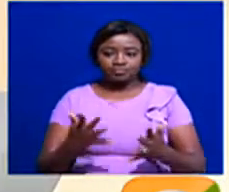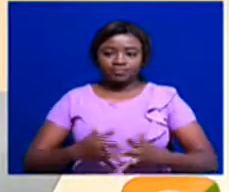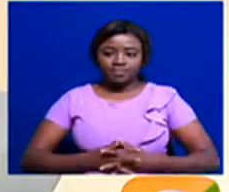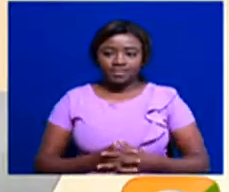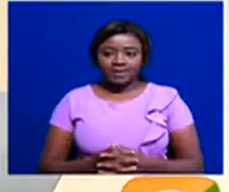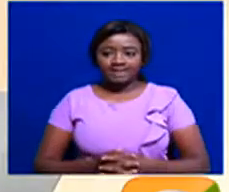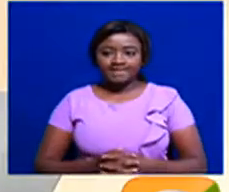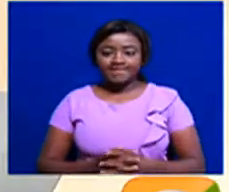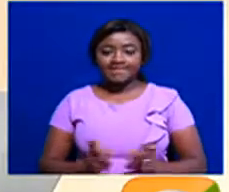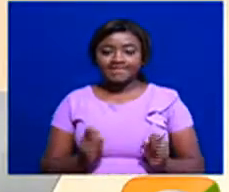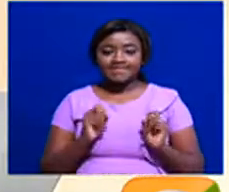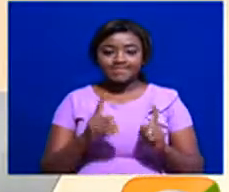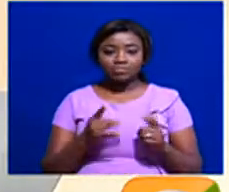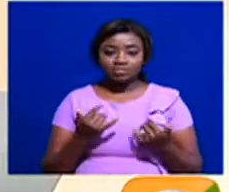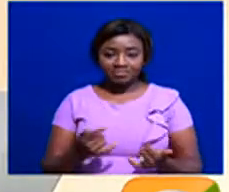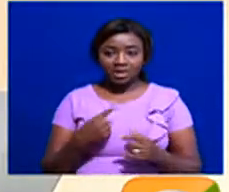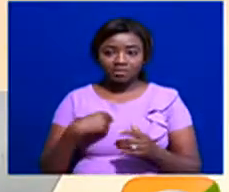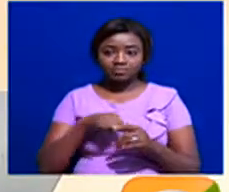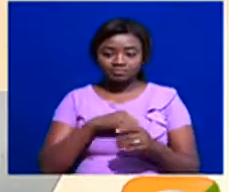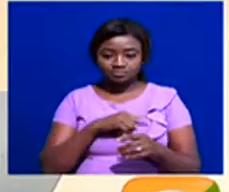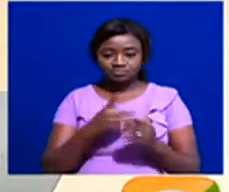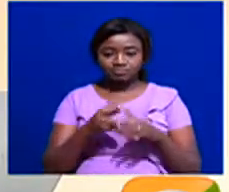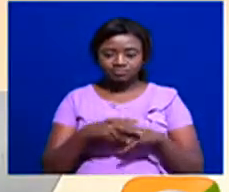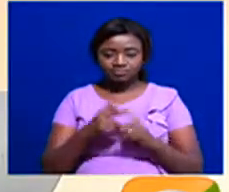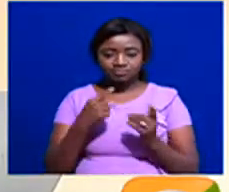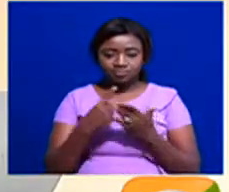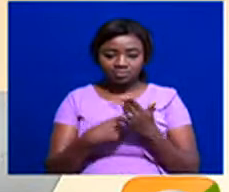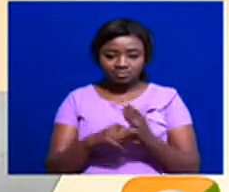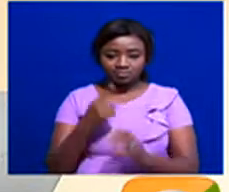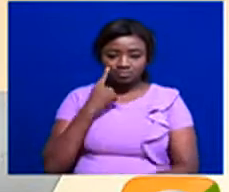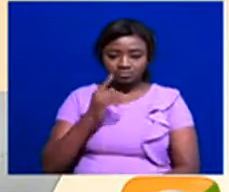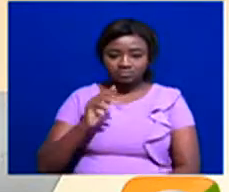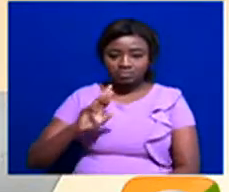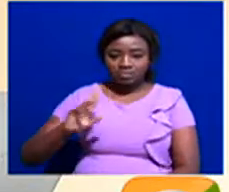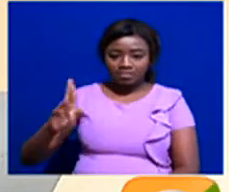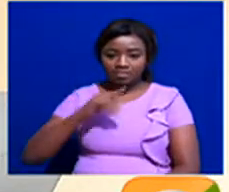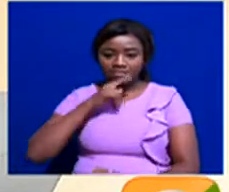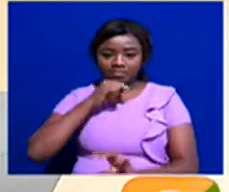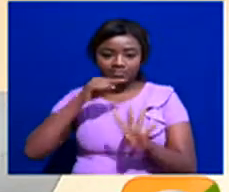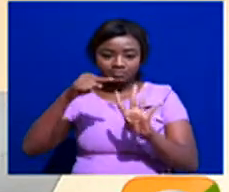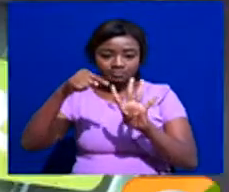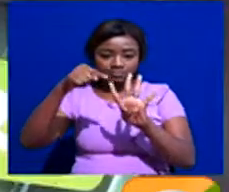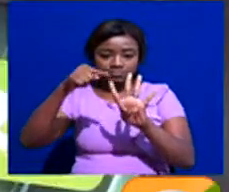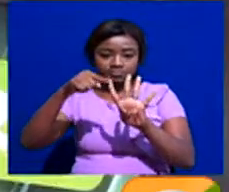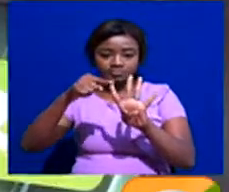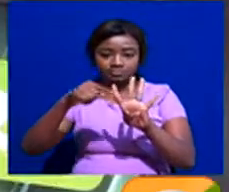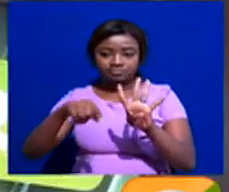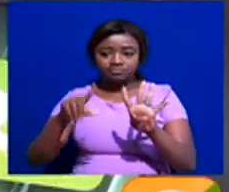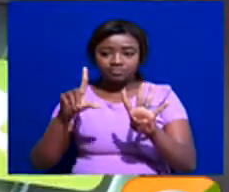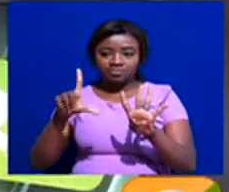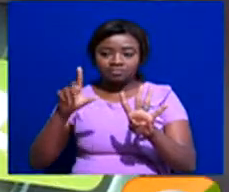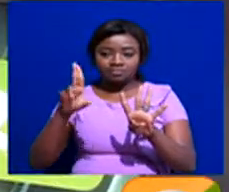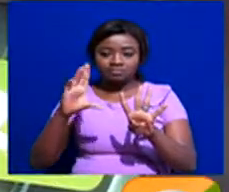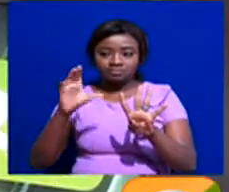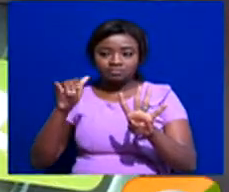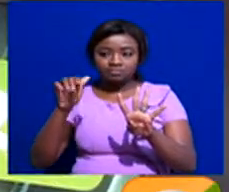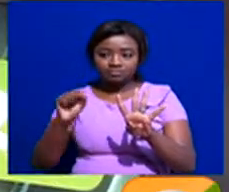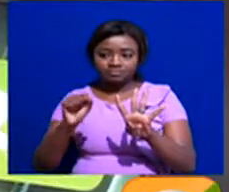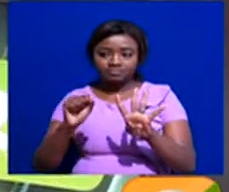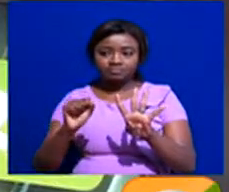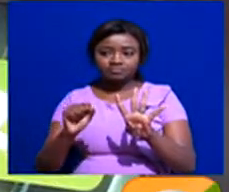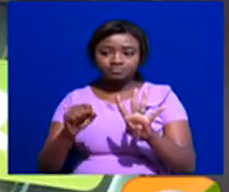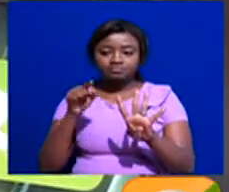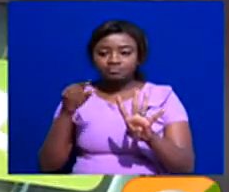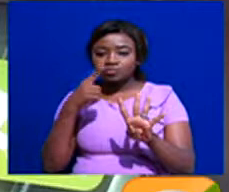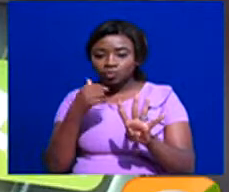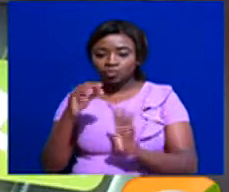All right, this conversation begins right now. Let me introduce my guest from my farthest right. It's Lucas Mosenda, who's the CEC Agriculture in Migori County,